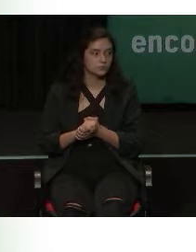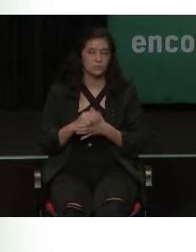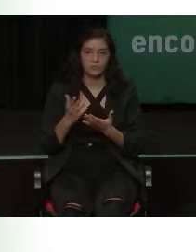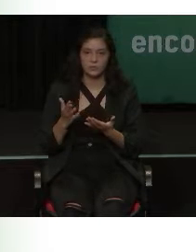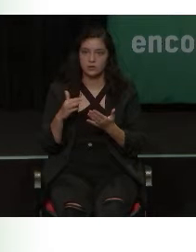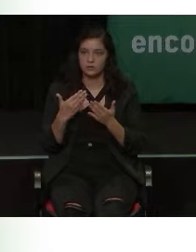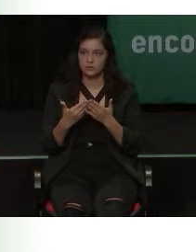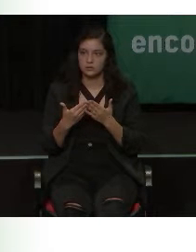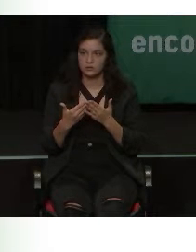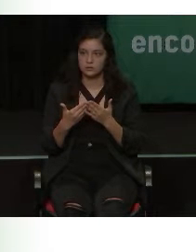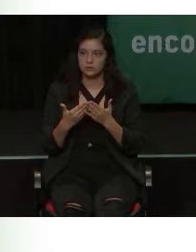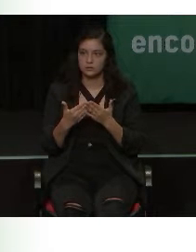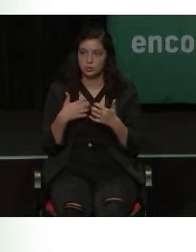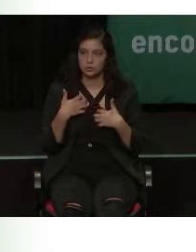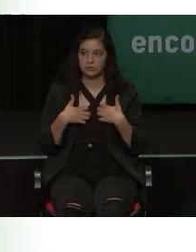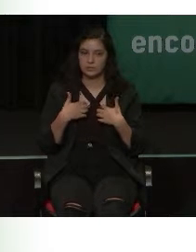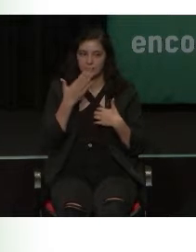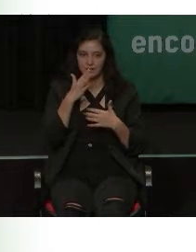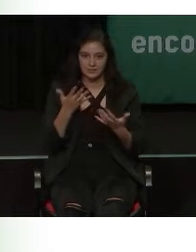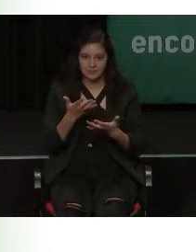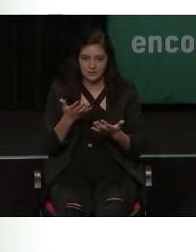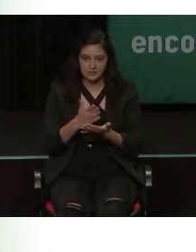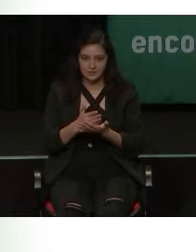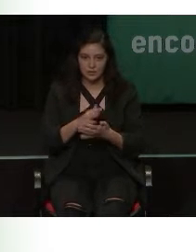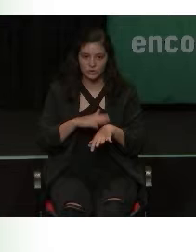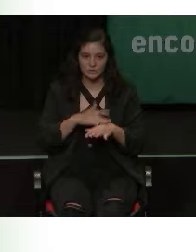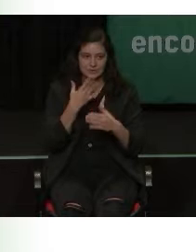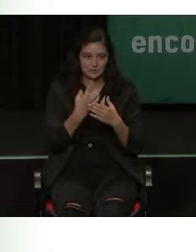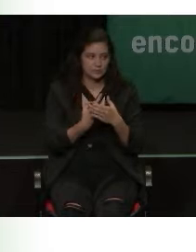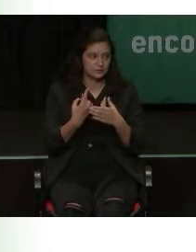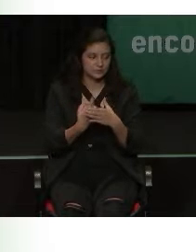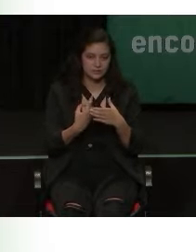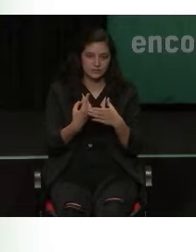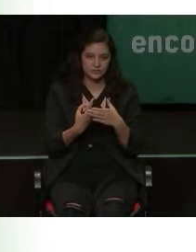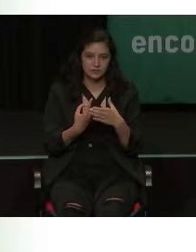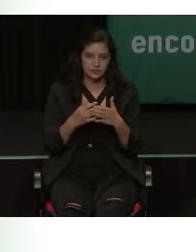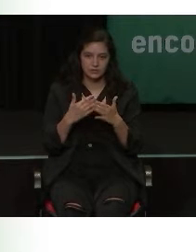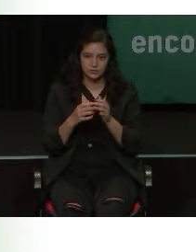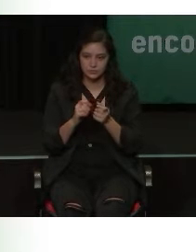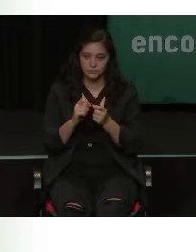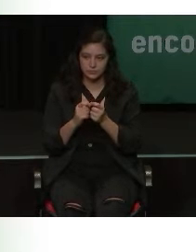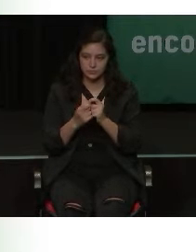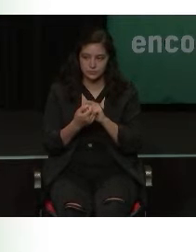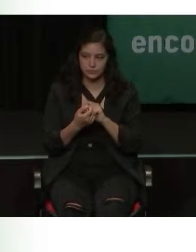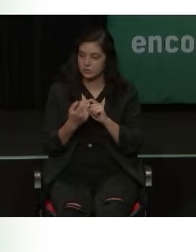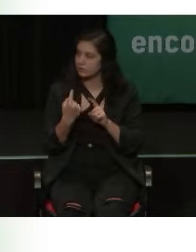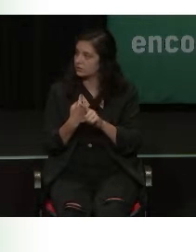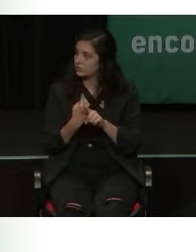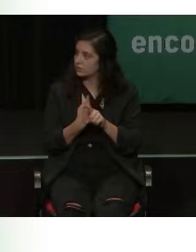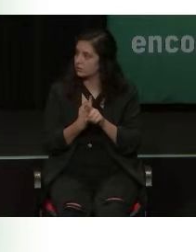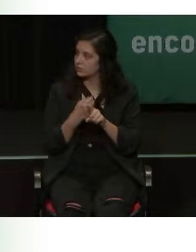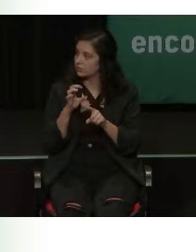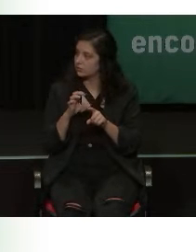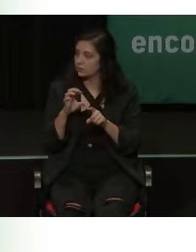Because we've been confined, I've been confined, I feel a little anxious. I think I'm not as confident